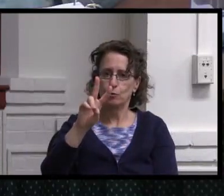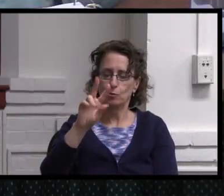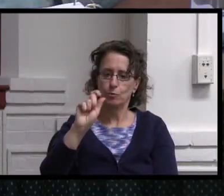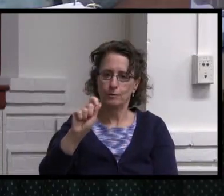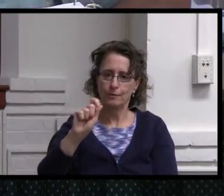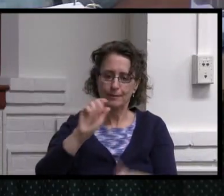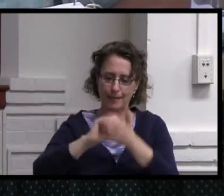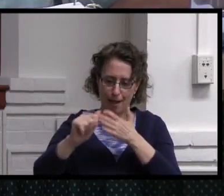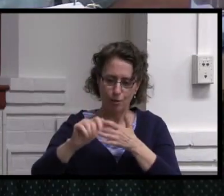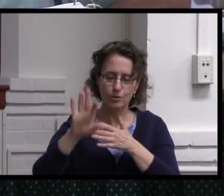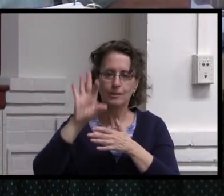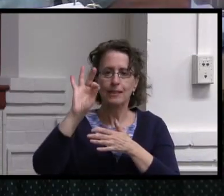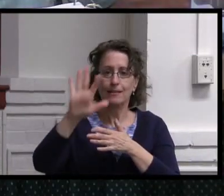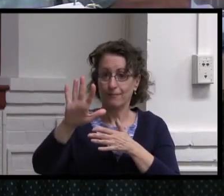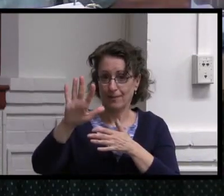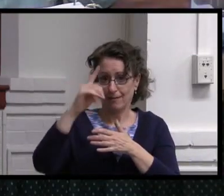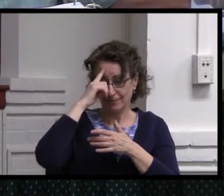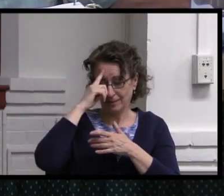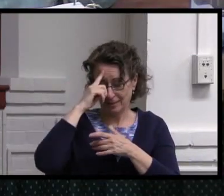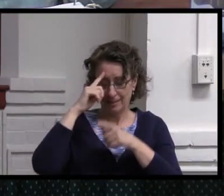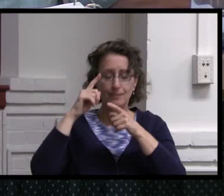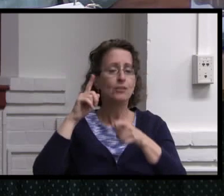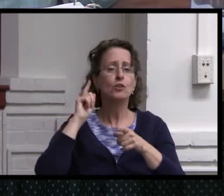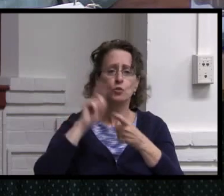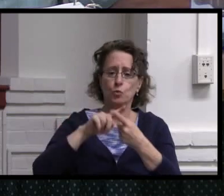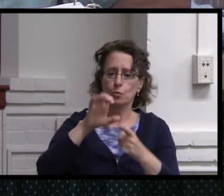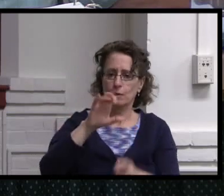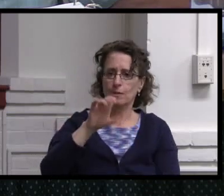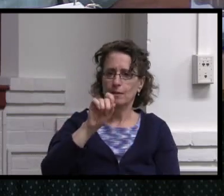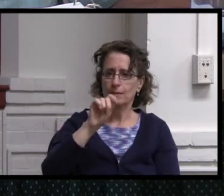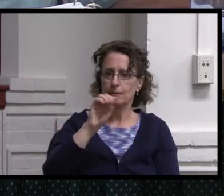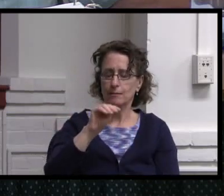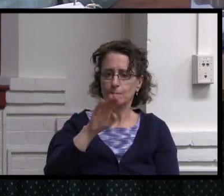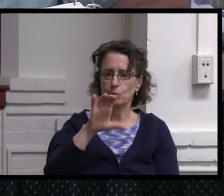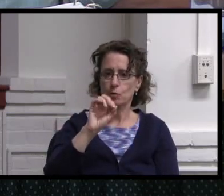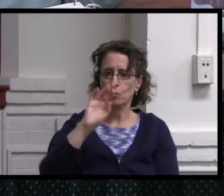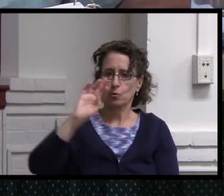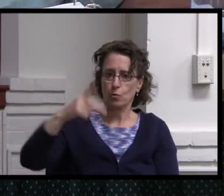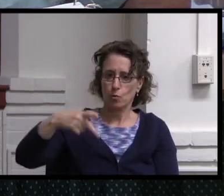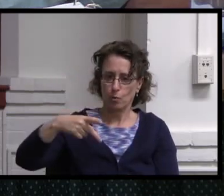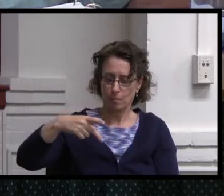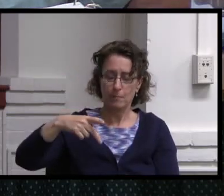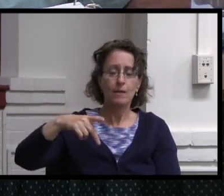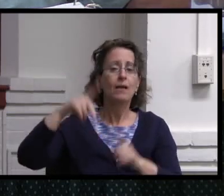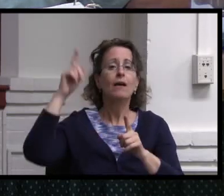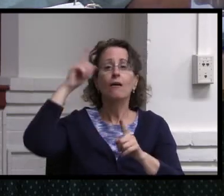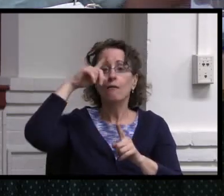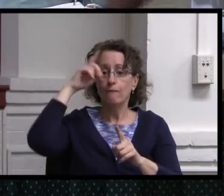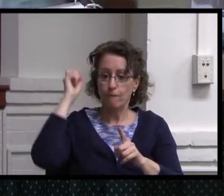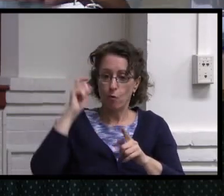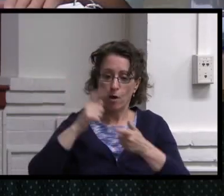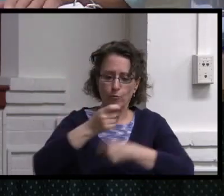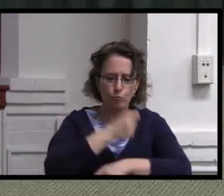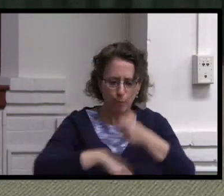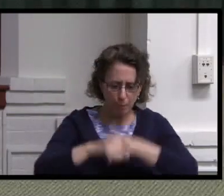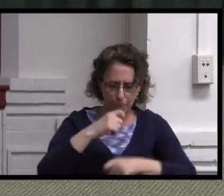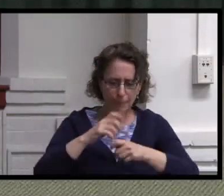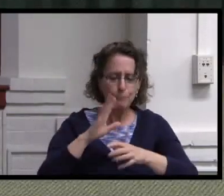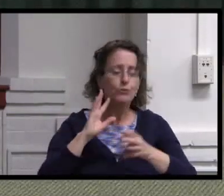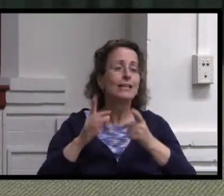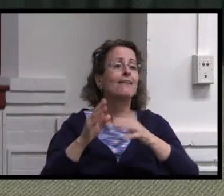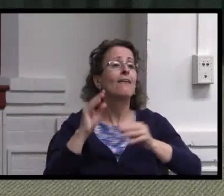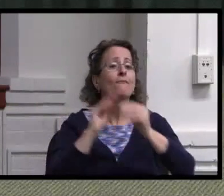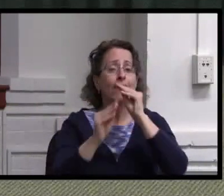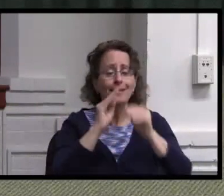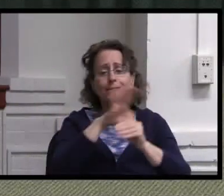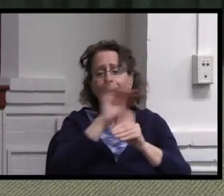$29,882.95 to Custom Conveyor Corporation for rebuilding the headworks conveyor at the wastewater treatment plant. We have a motion to award a